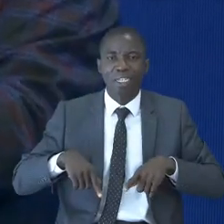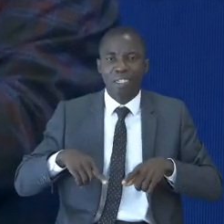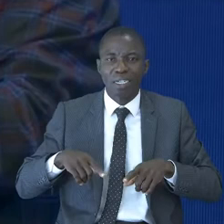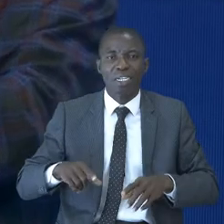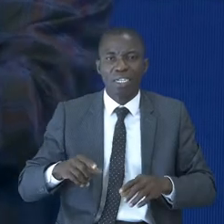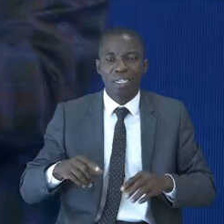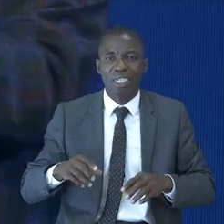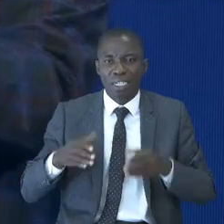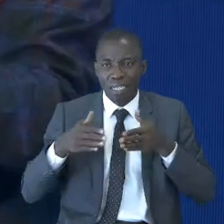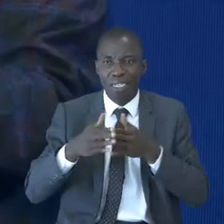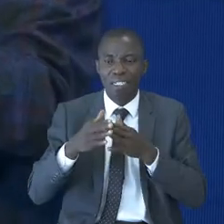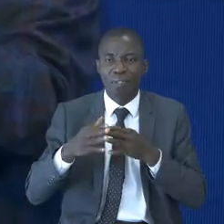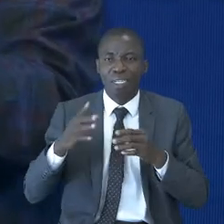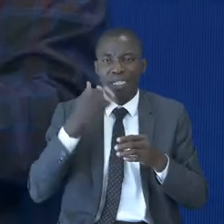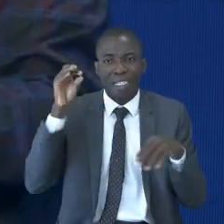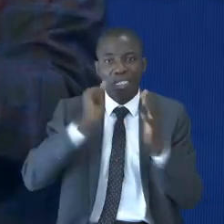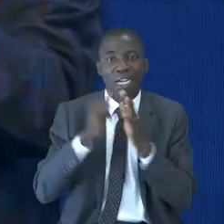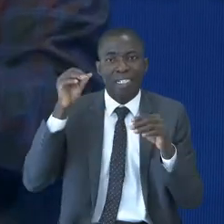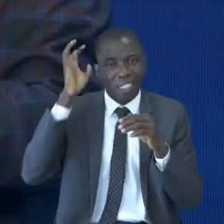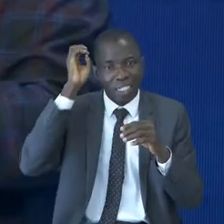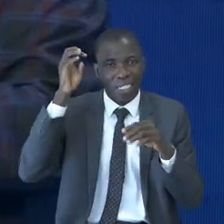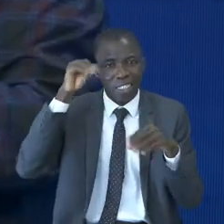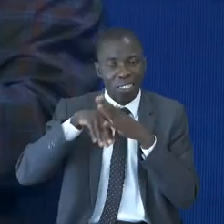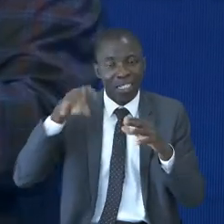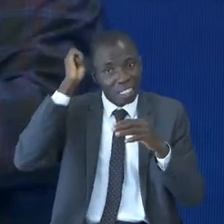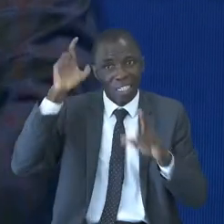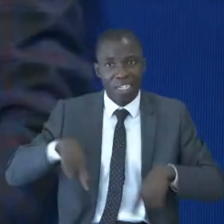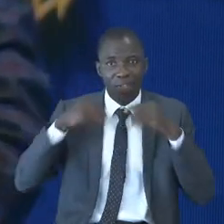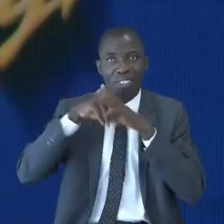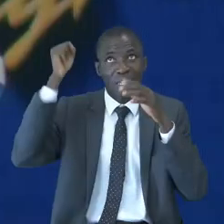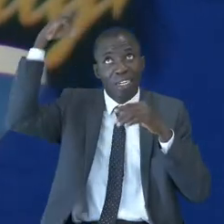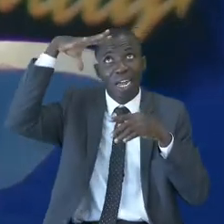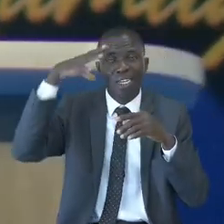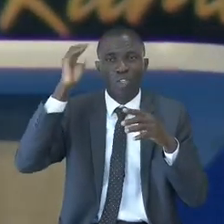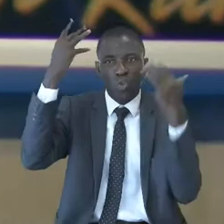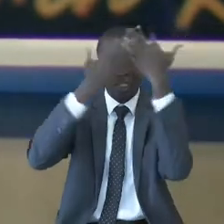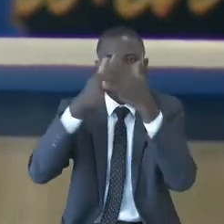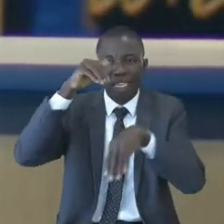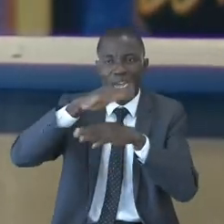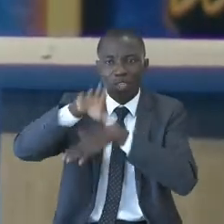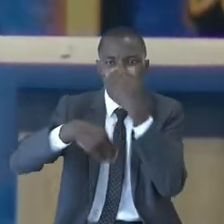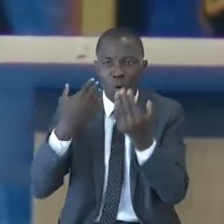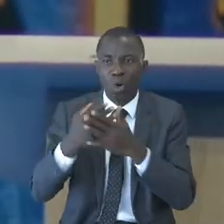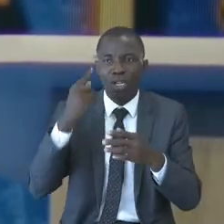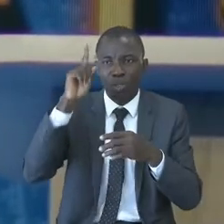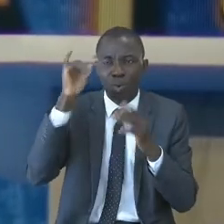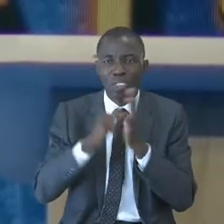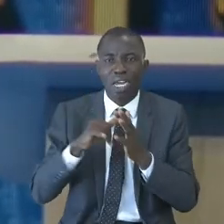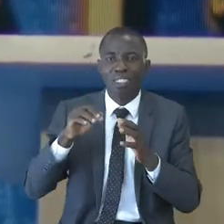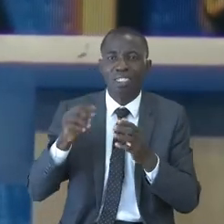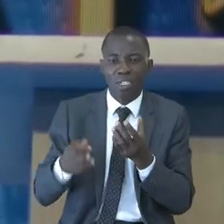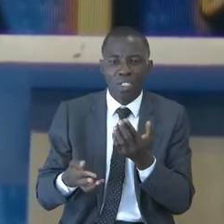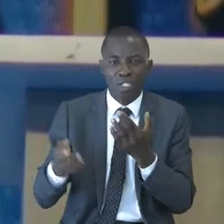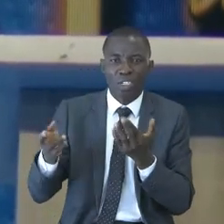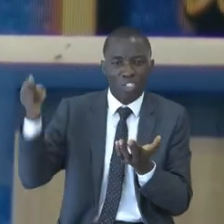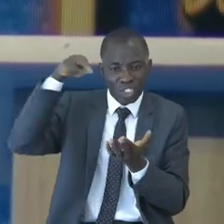no darkness at all, he says, I will be a father unto you. The one that will restore you and repair